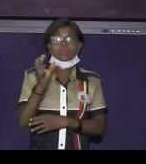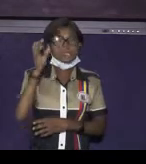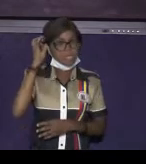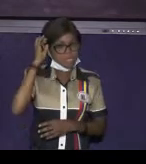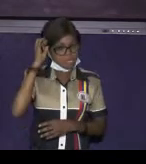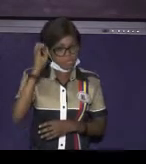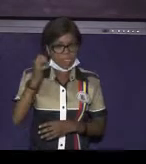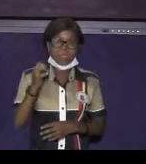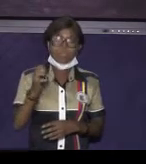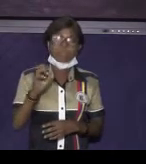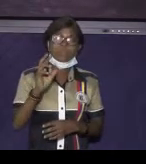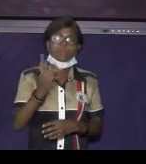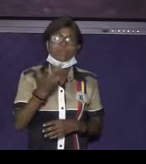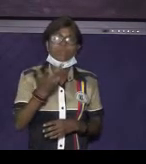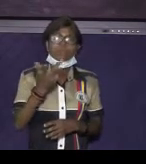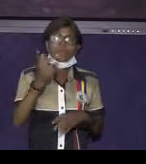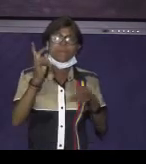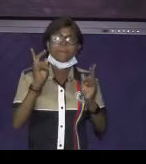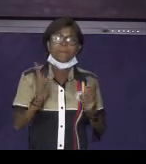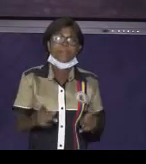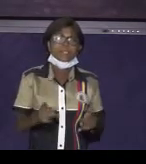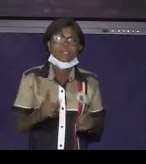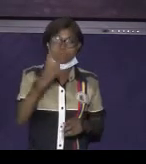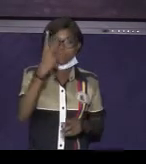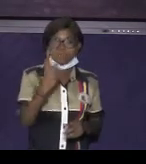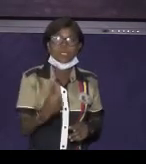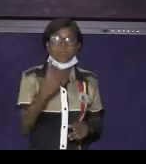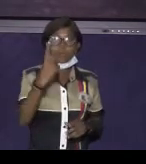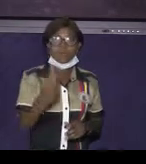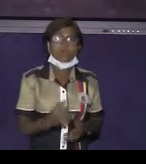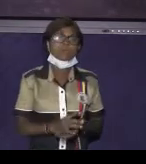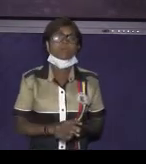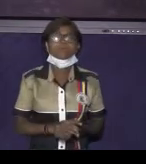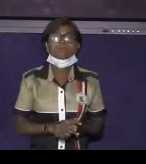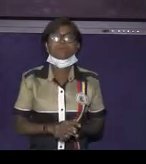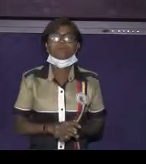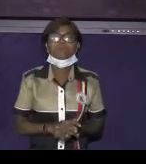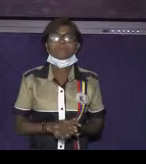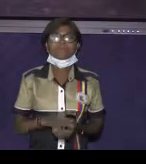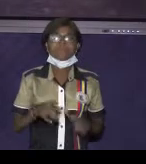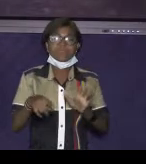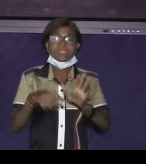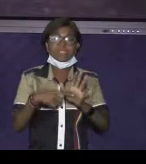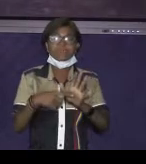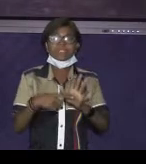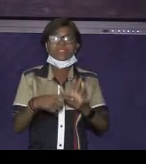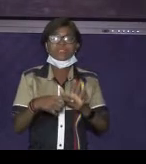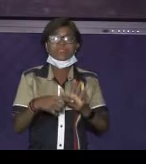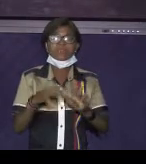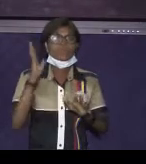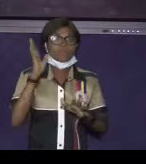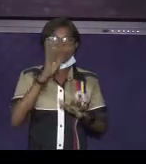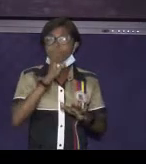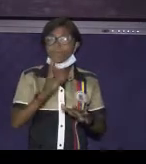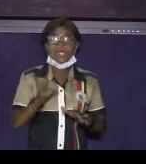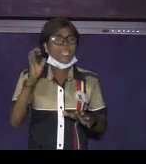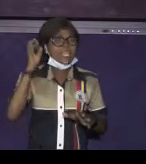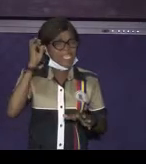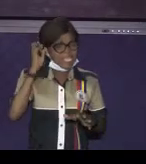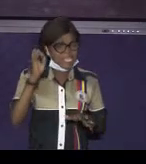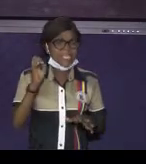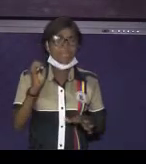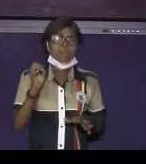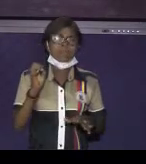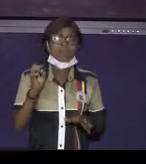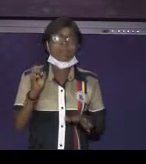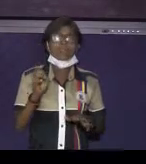person singular. He cuts down the tree. The negative form automatically becomes he does,